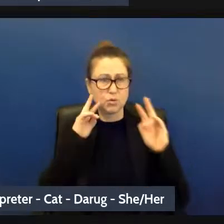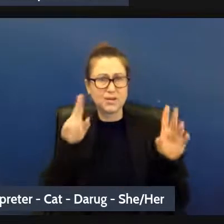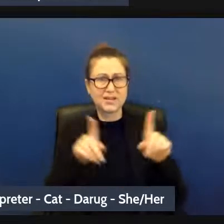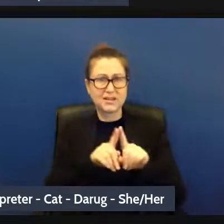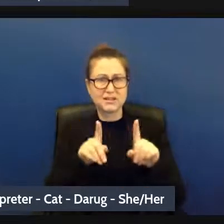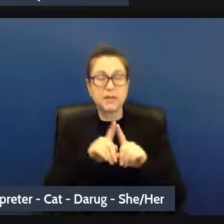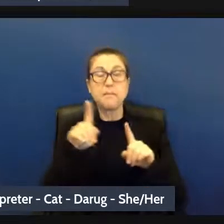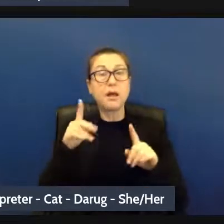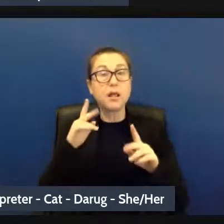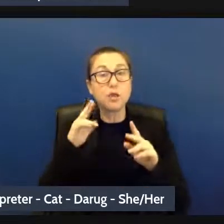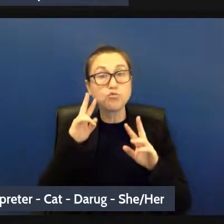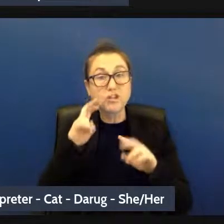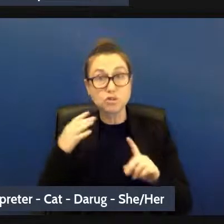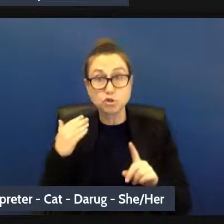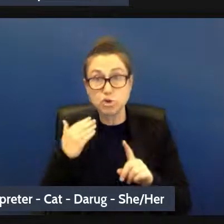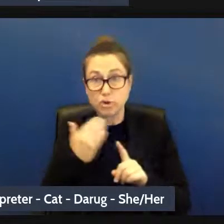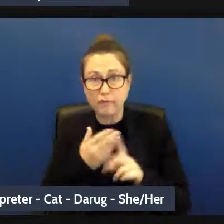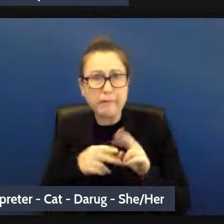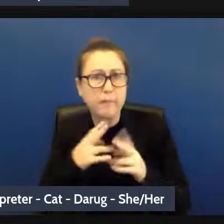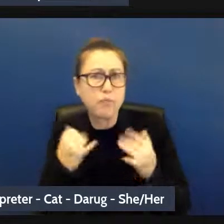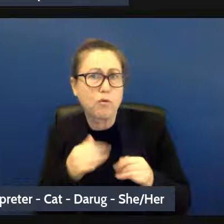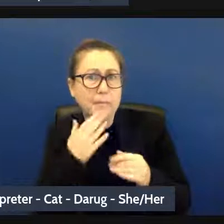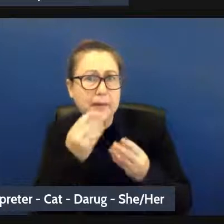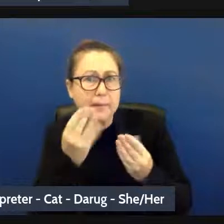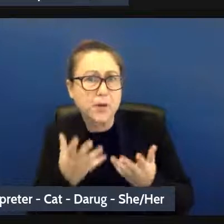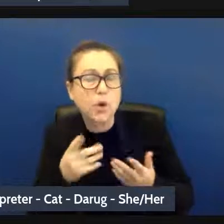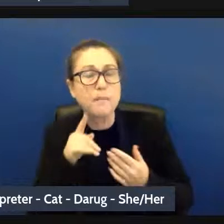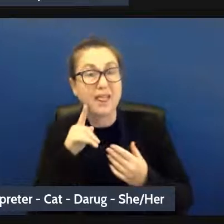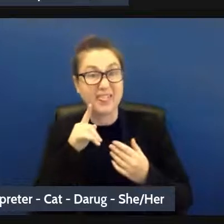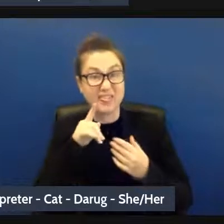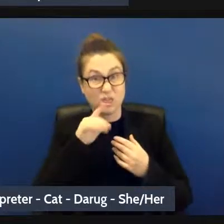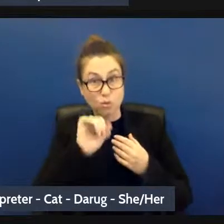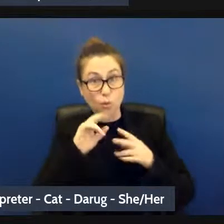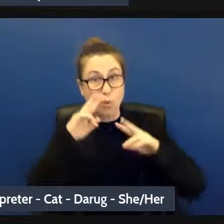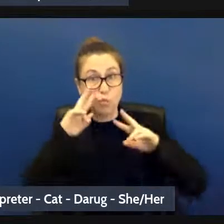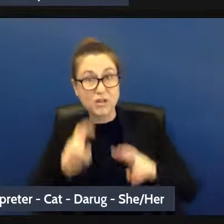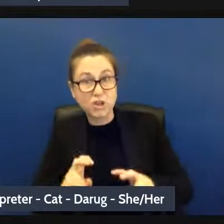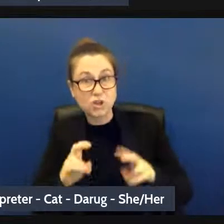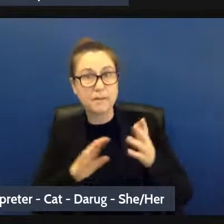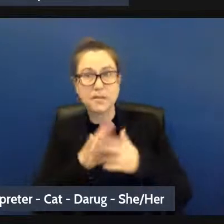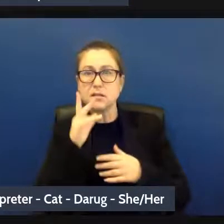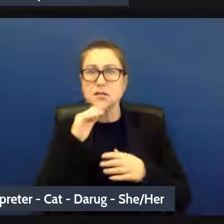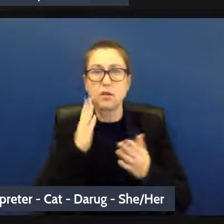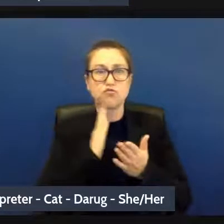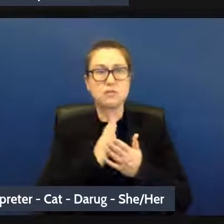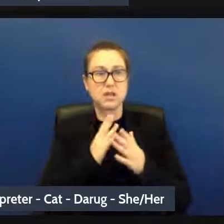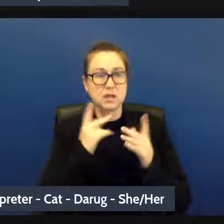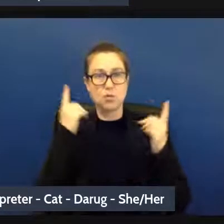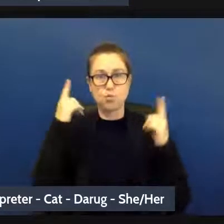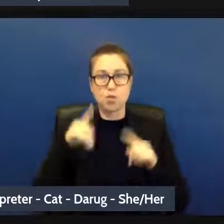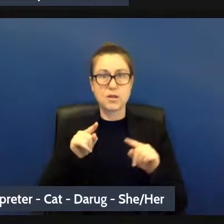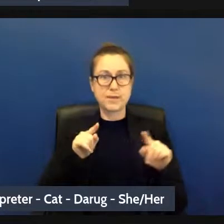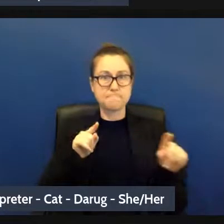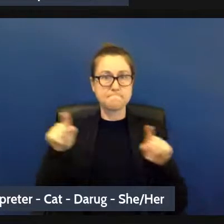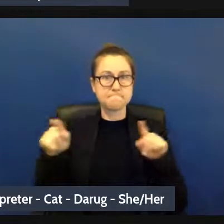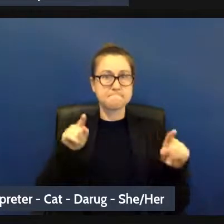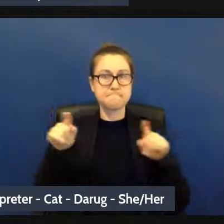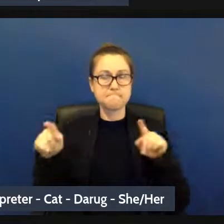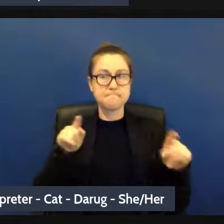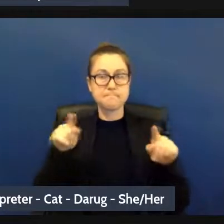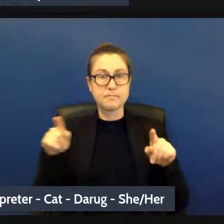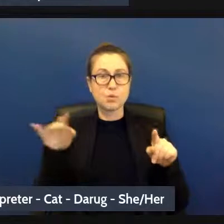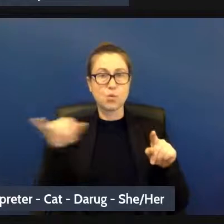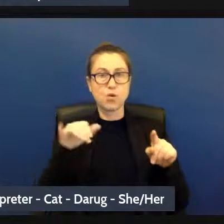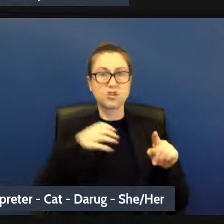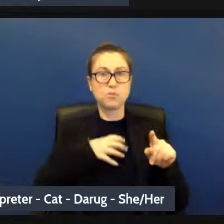as I've understood it, so correct me if I'm wrong, is about being able to more confidently predict who needs more treatment urgently